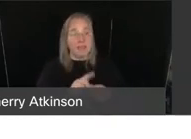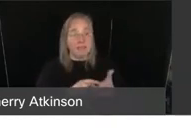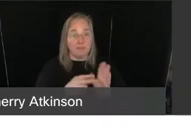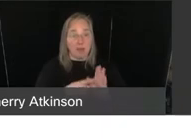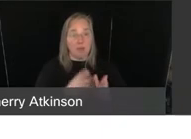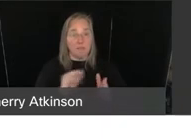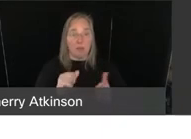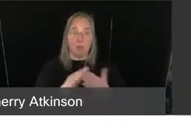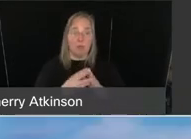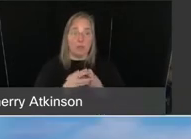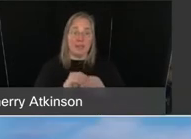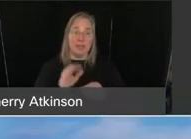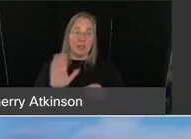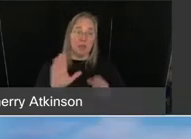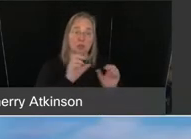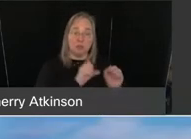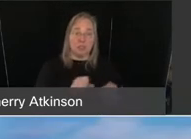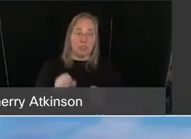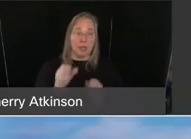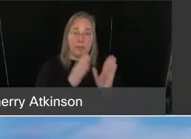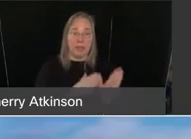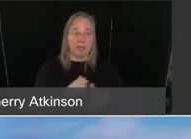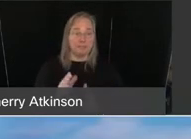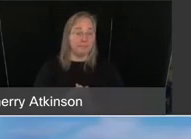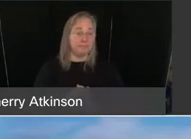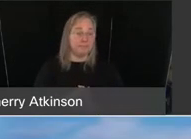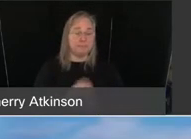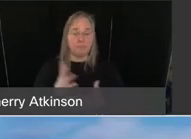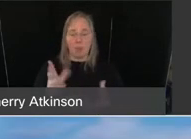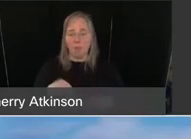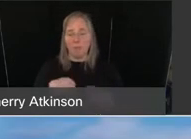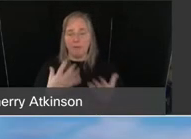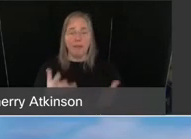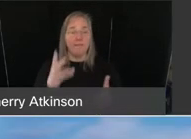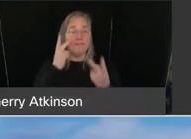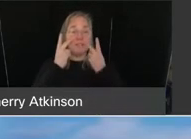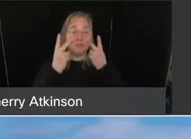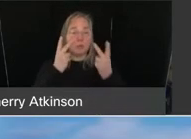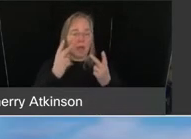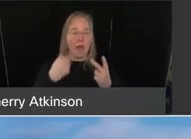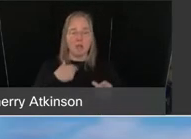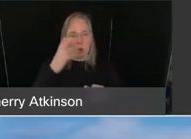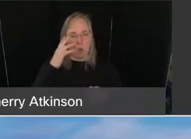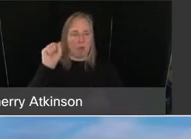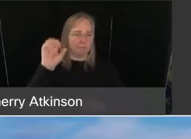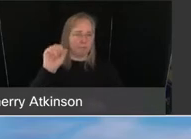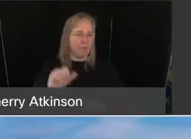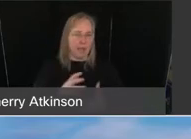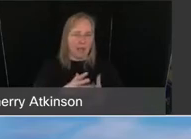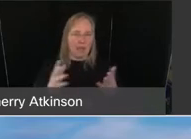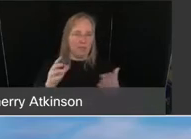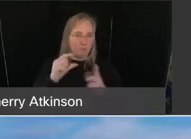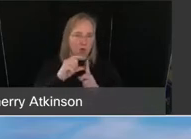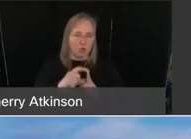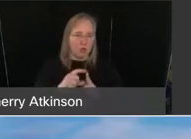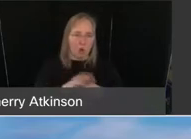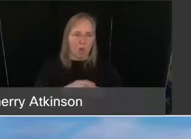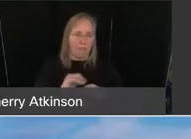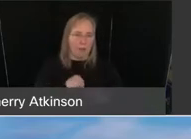plan. I just wanted to provide you some visuals. I know I've put a lot of words on the screen, but here are just some concepts